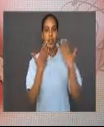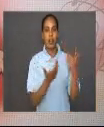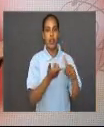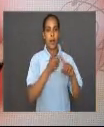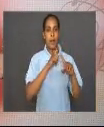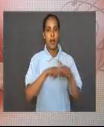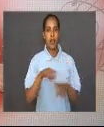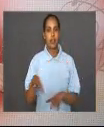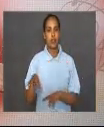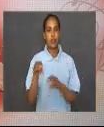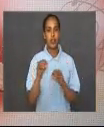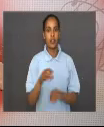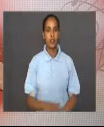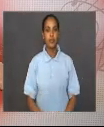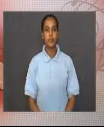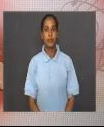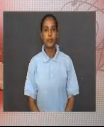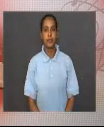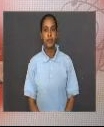Welcome back, students.